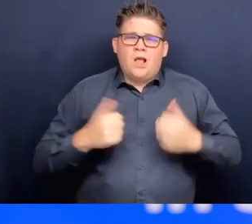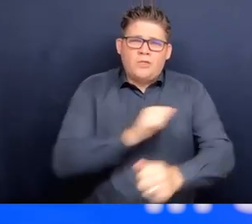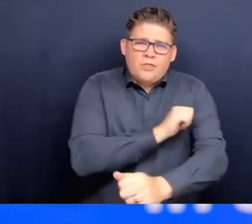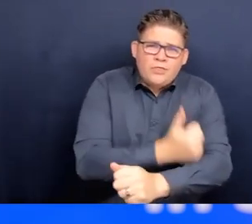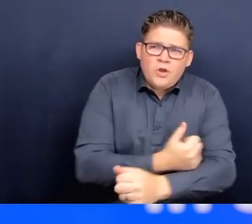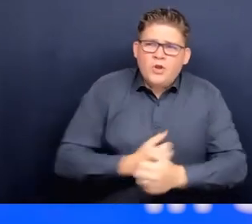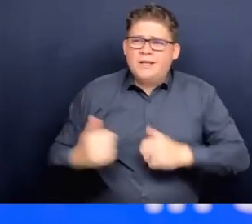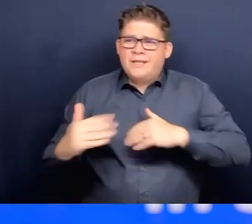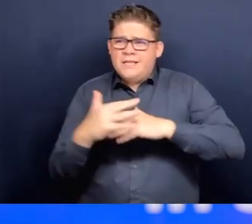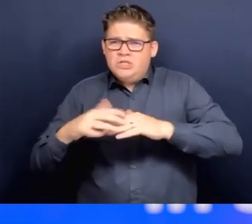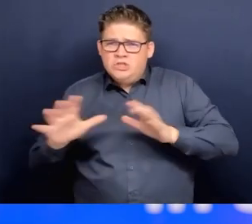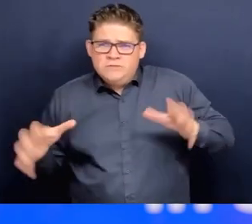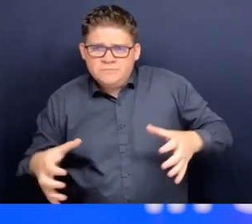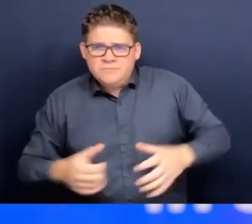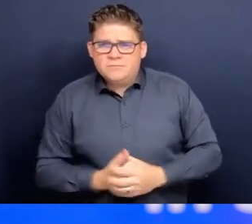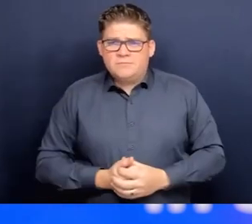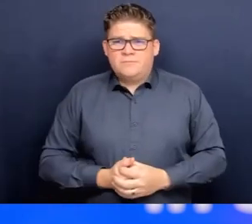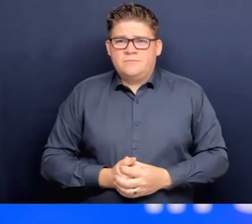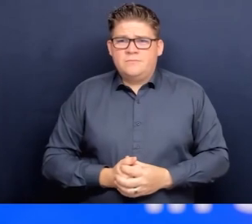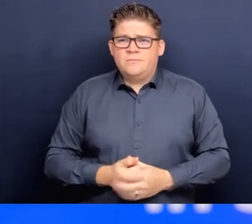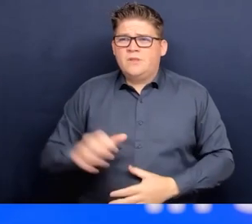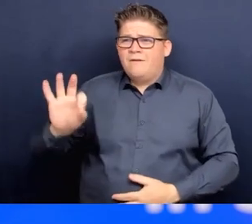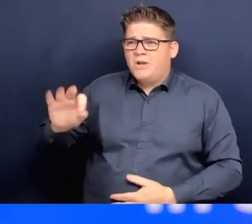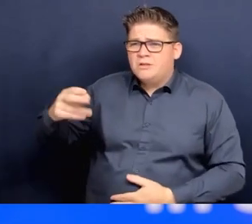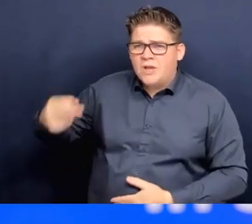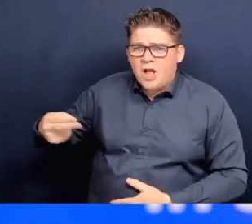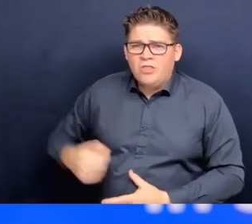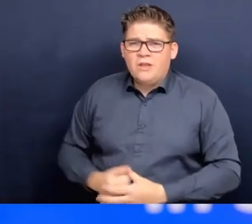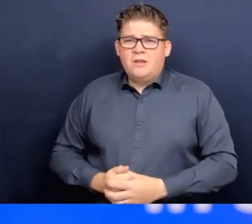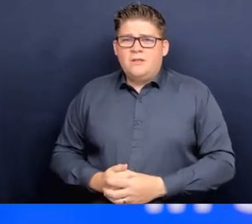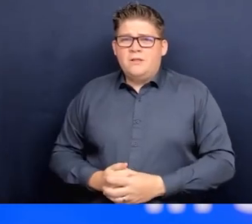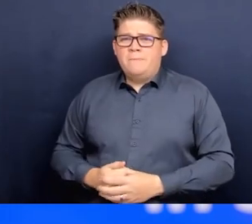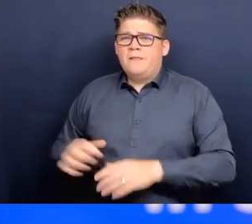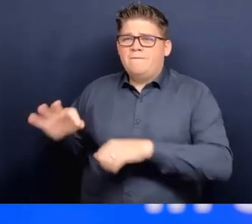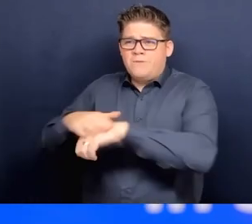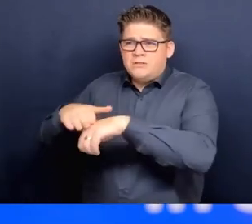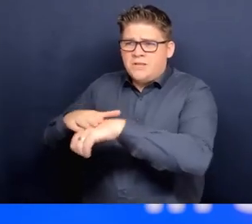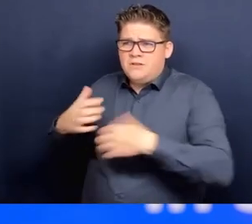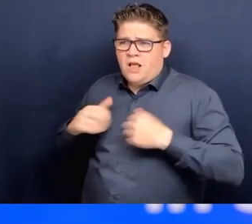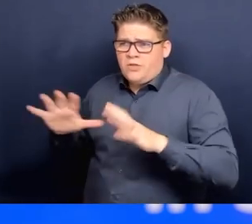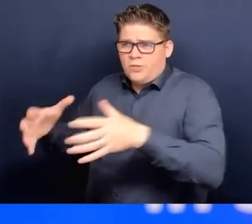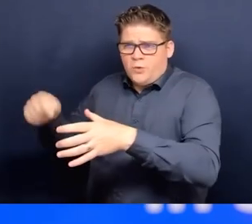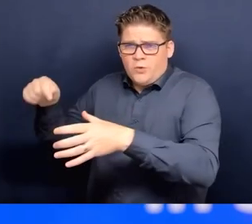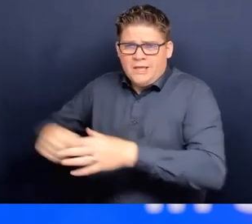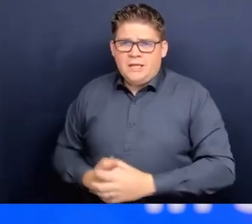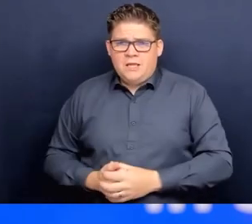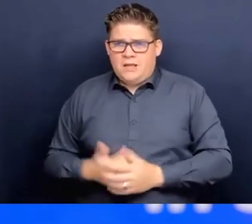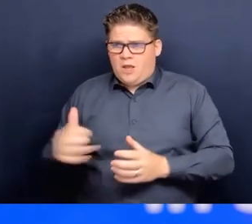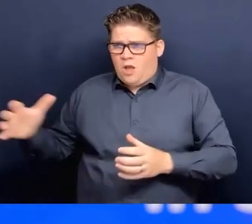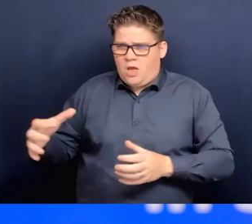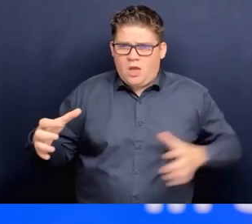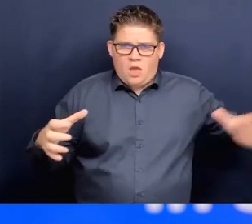With Indigenous partners, health authorities, and the community, including our key partners, Fraser Health and the First Nations